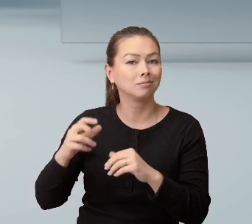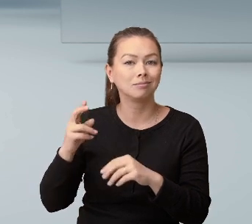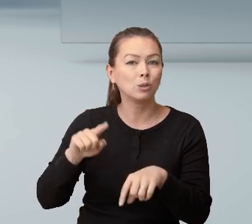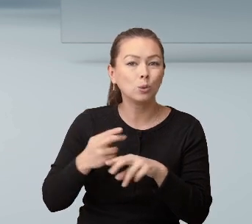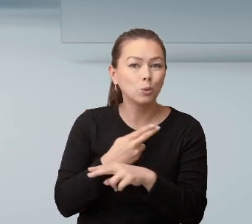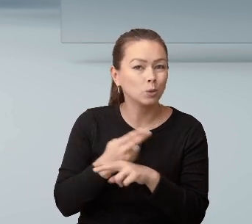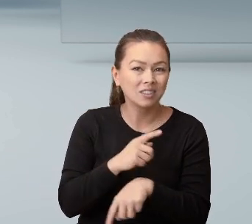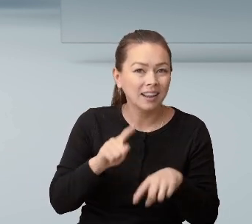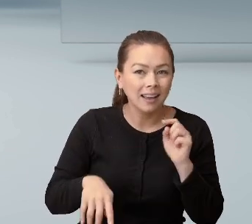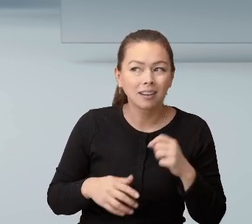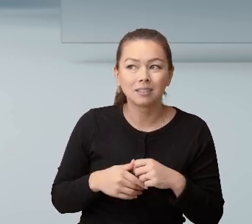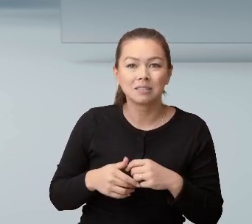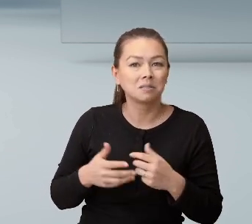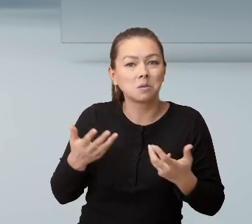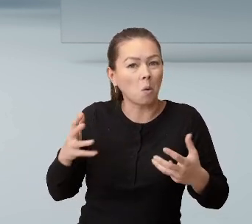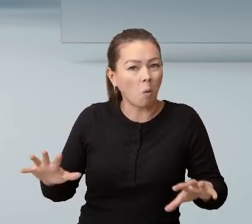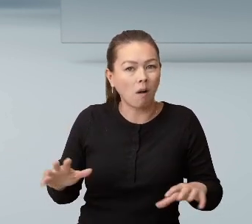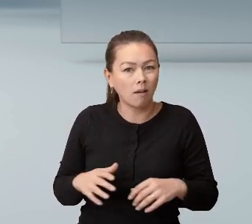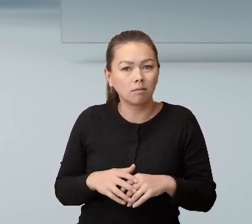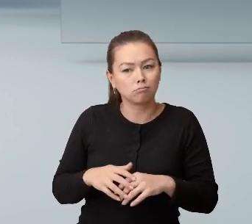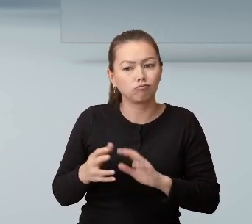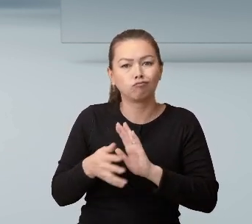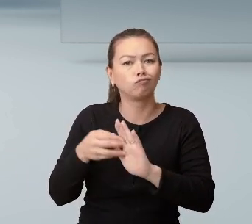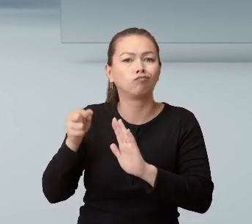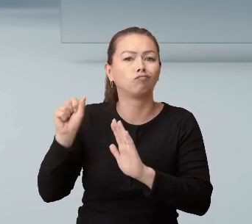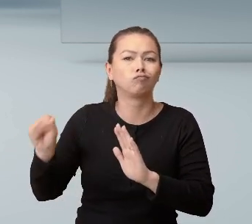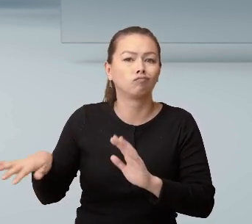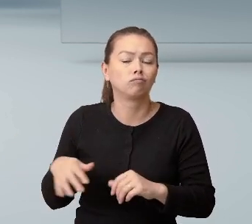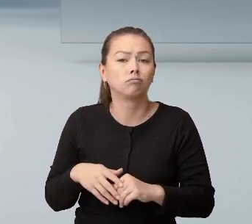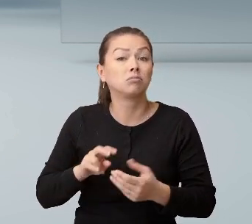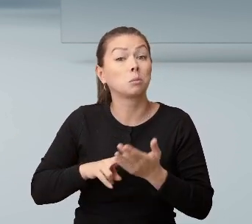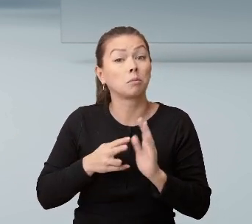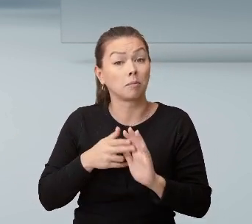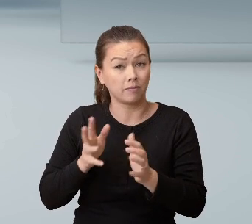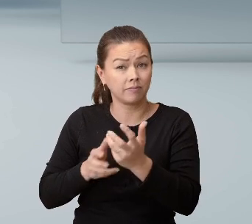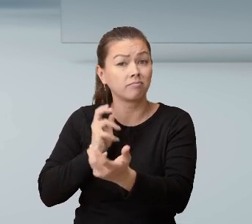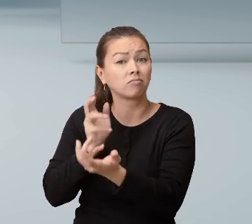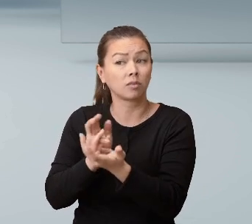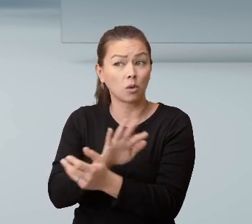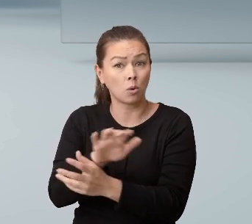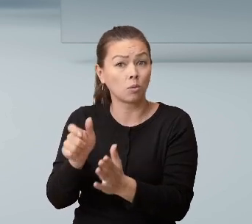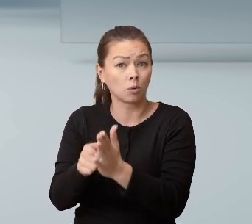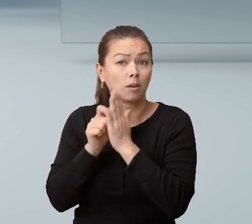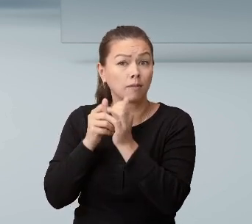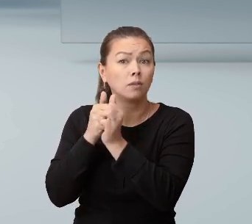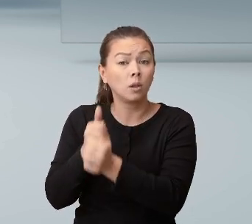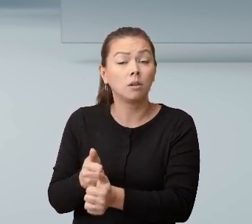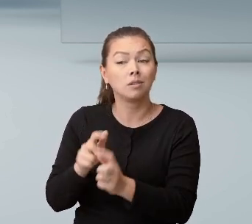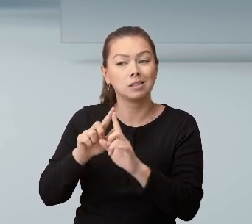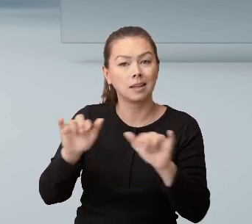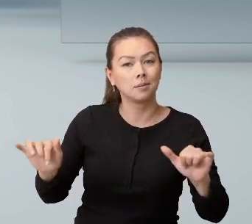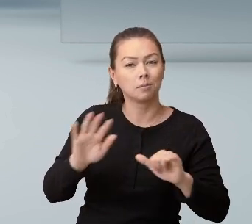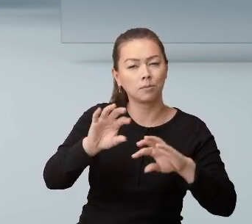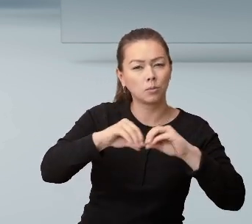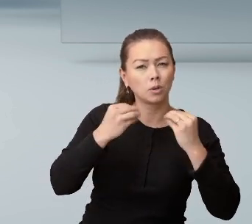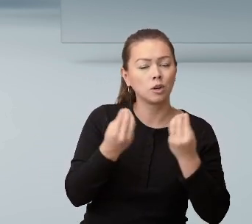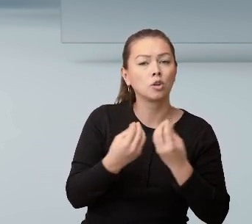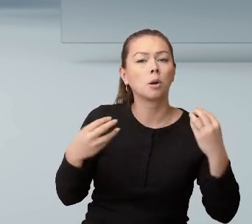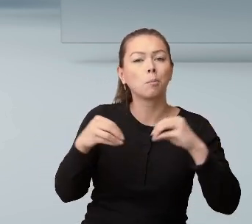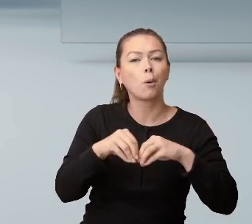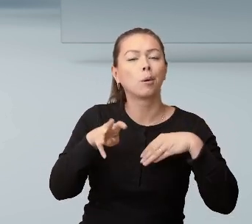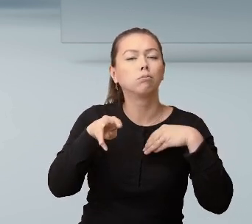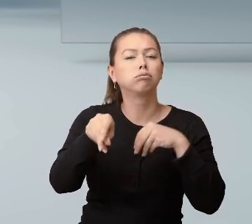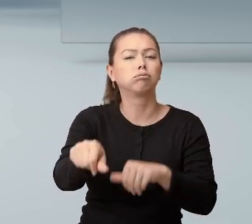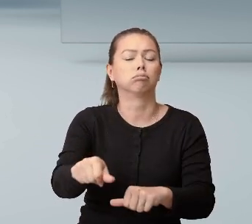unusable and unwanted data. Doing this not only fulfills some of your compliance requirements, but also makes your organization more